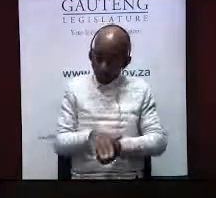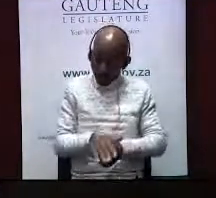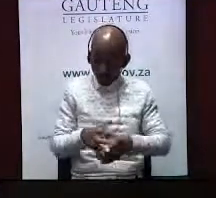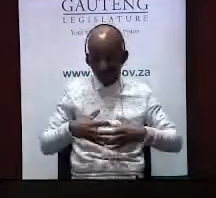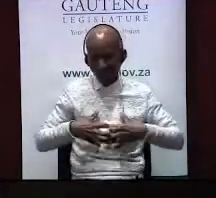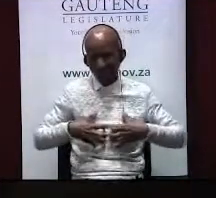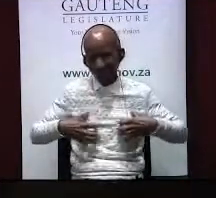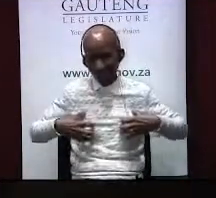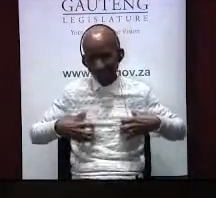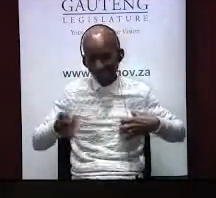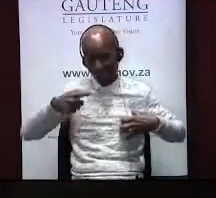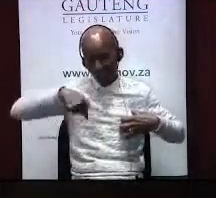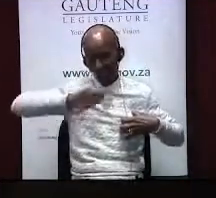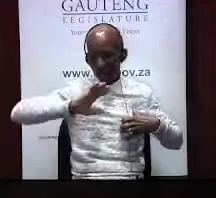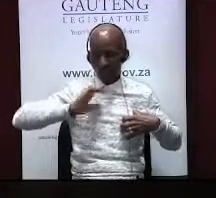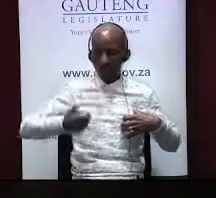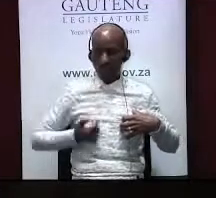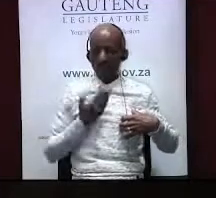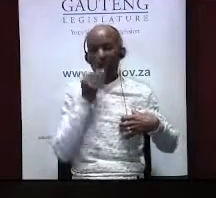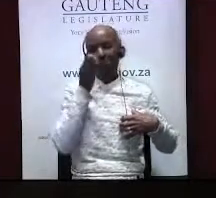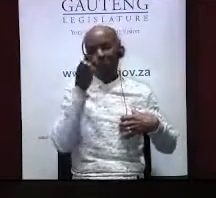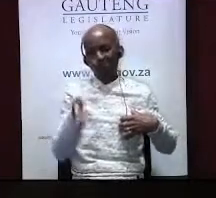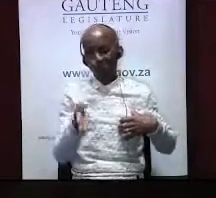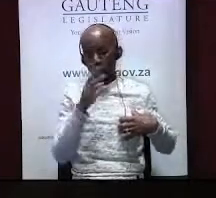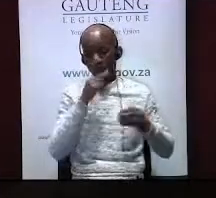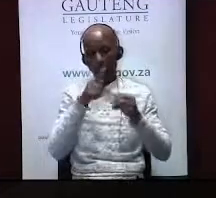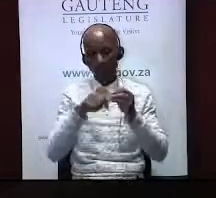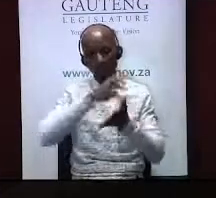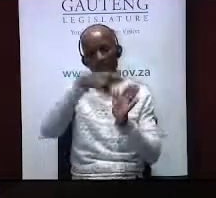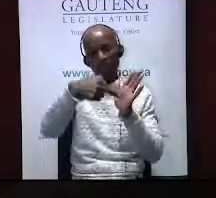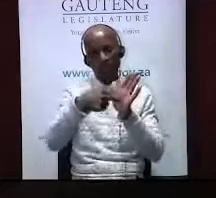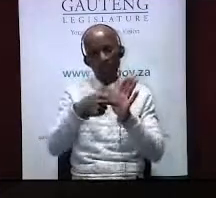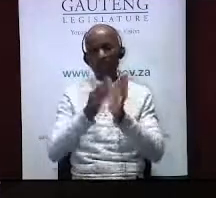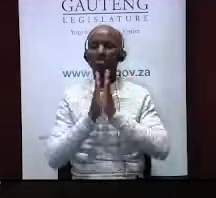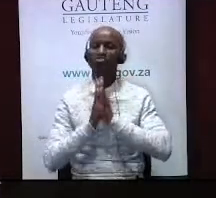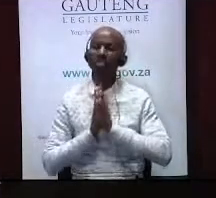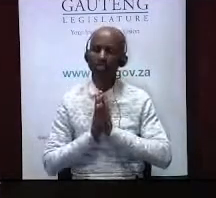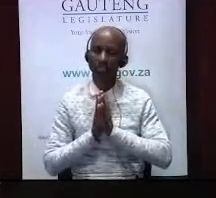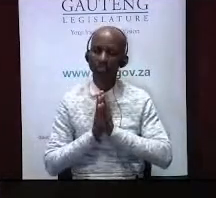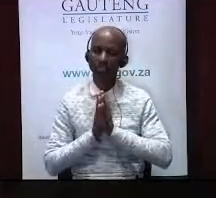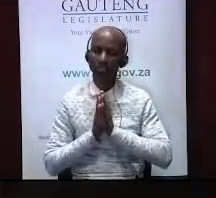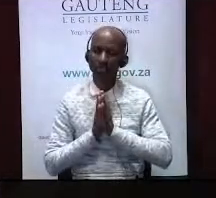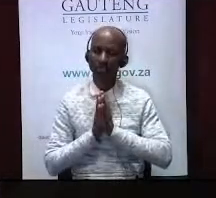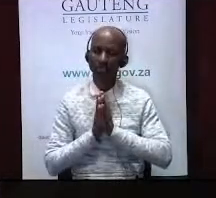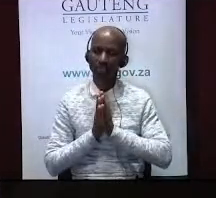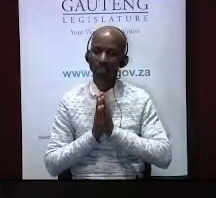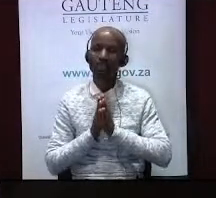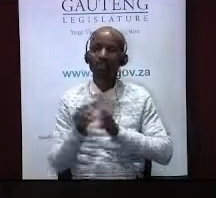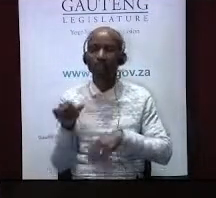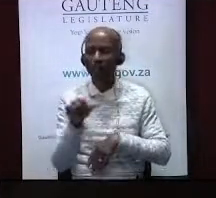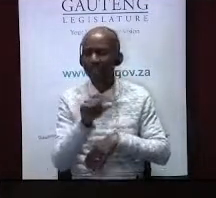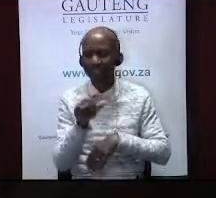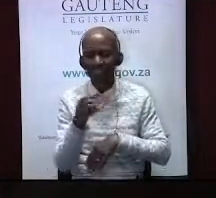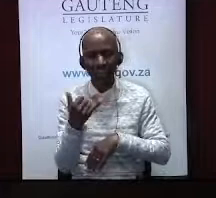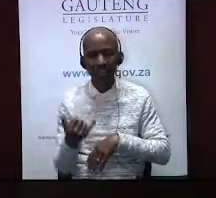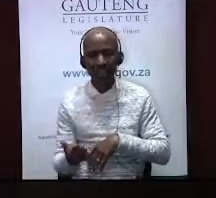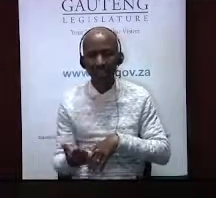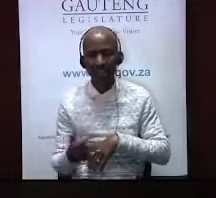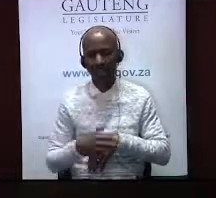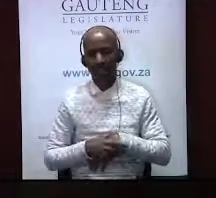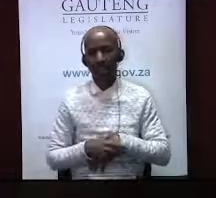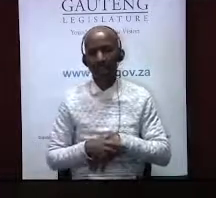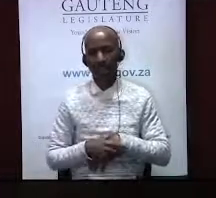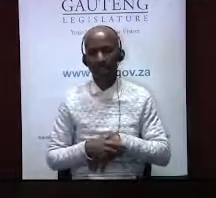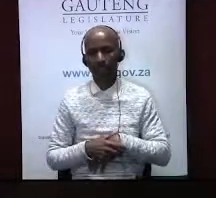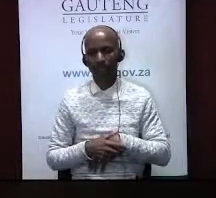distressed of all women who are here. You spoke about the role of the church, of which it is